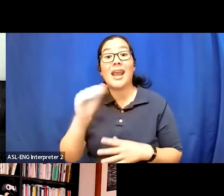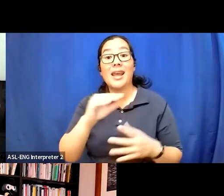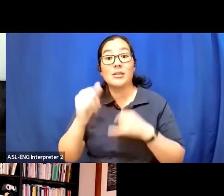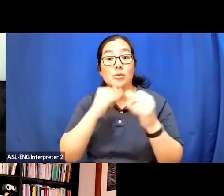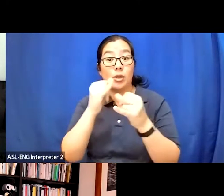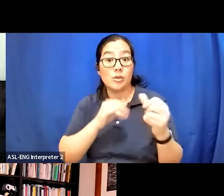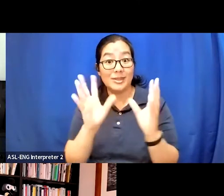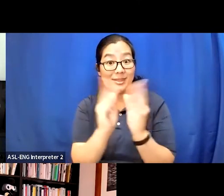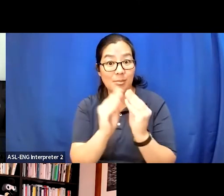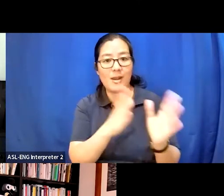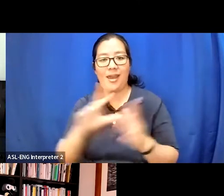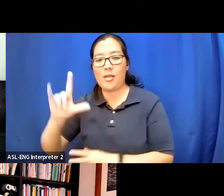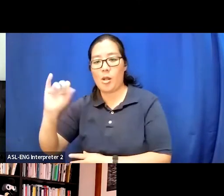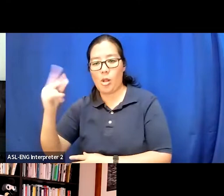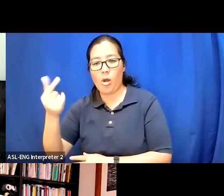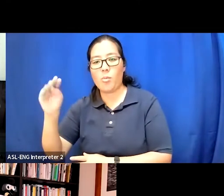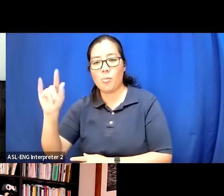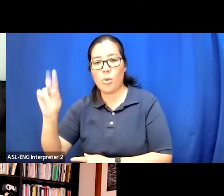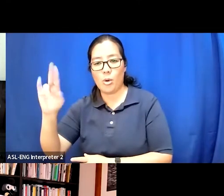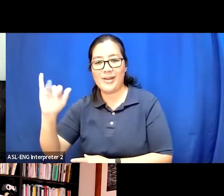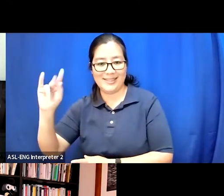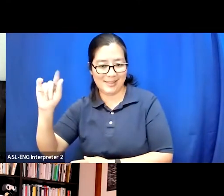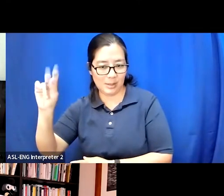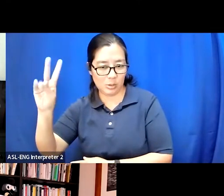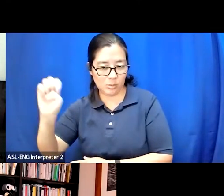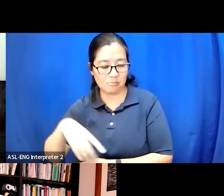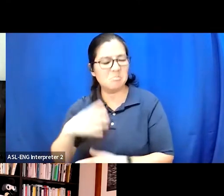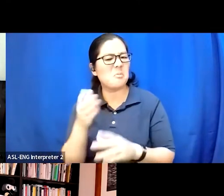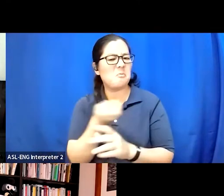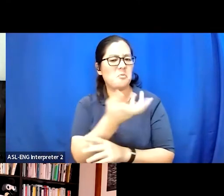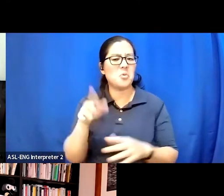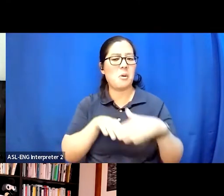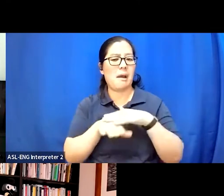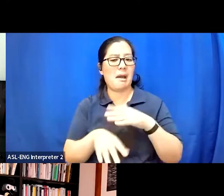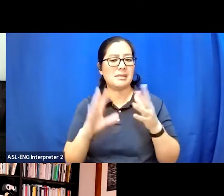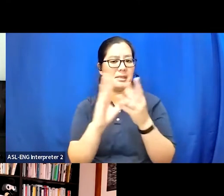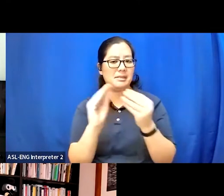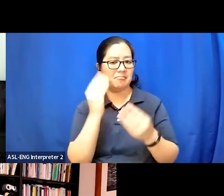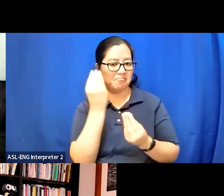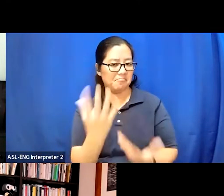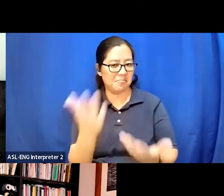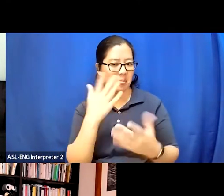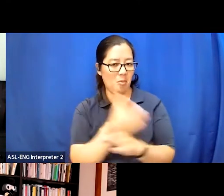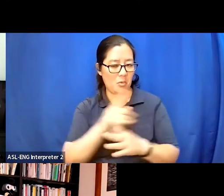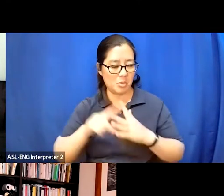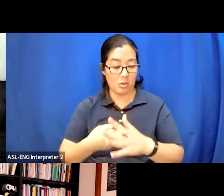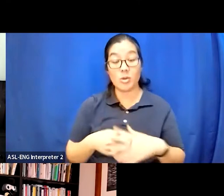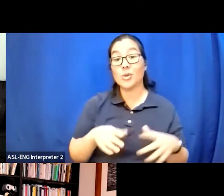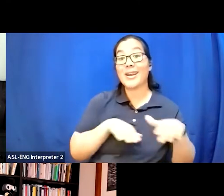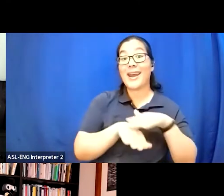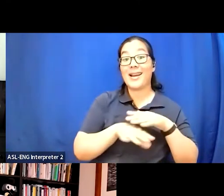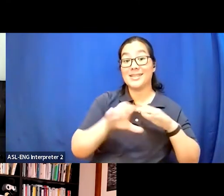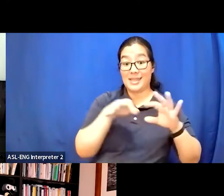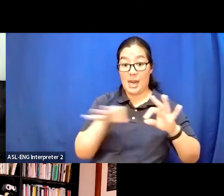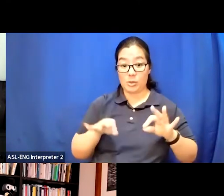Longmore Institute. A few access notes before we kick off our program today. You can access captioning via the